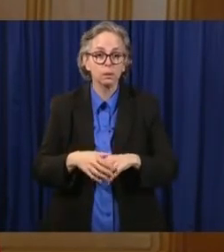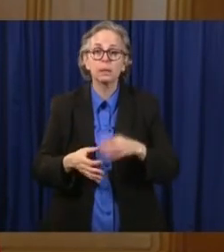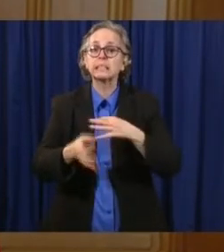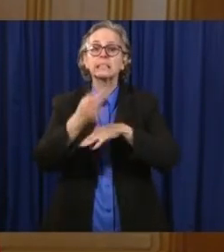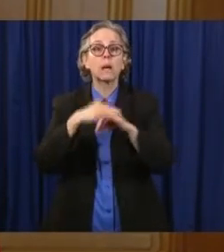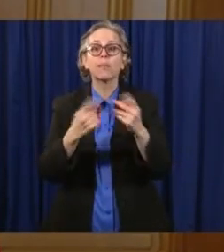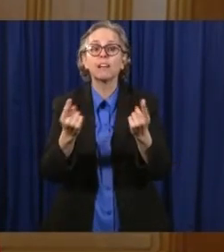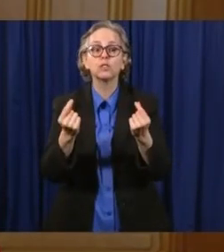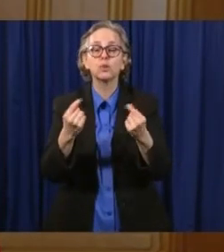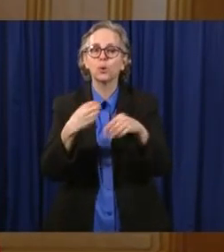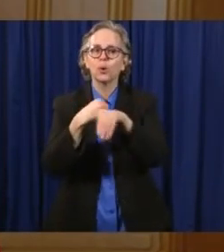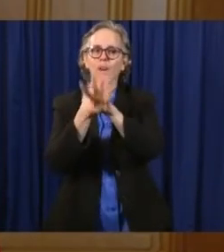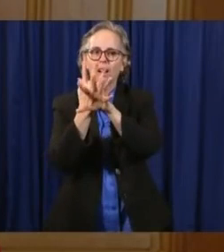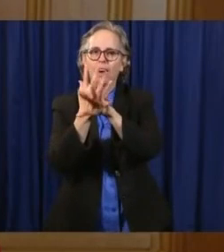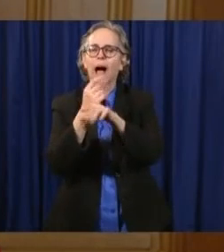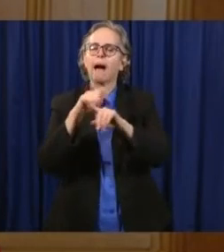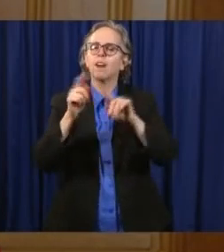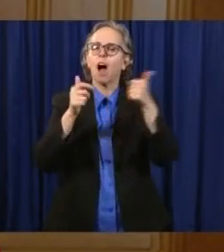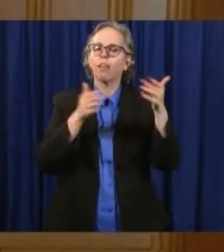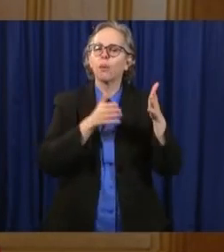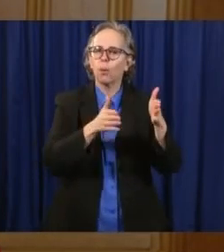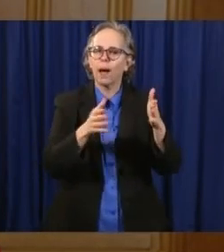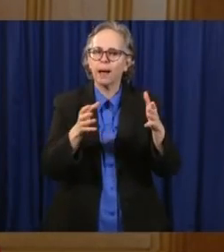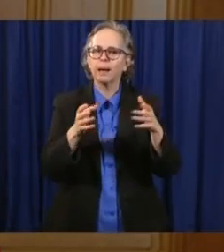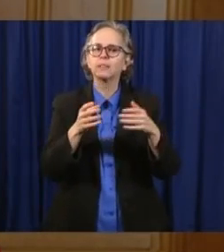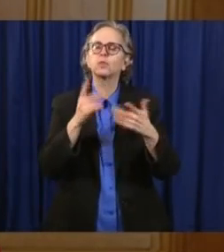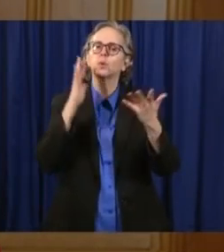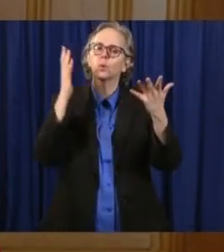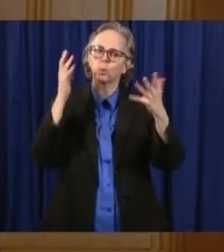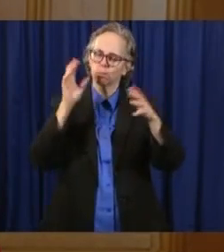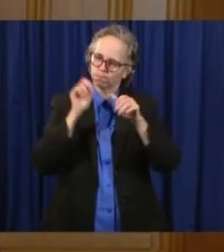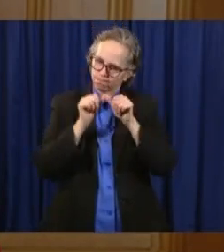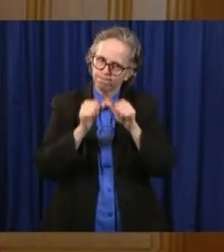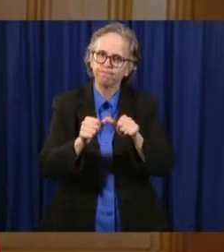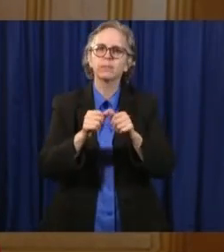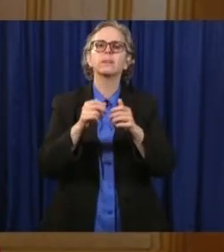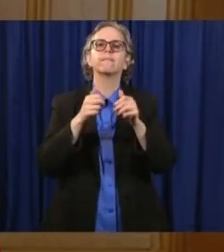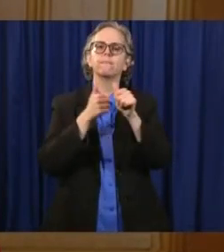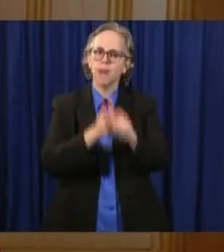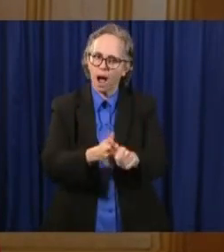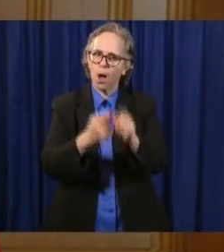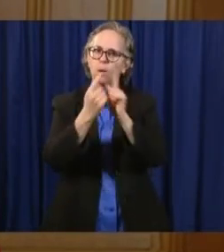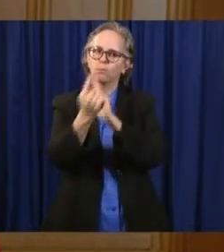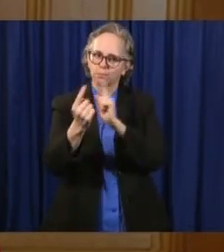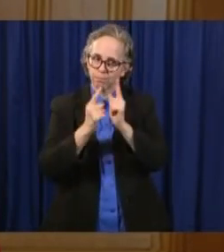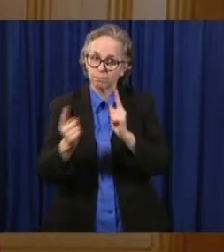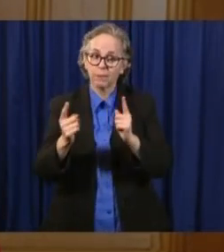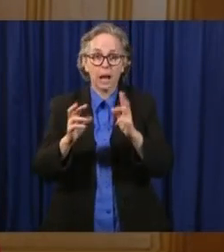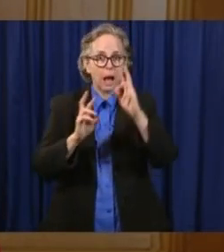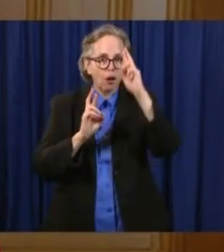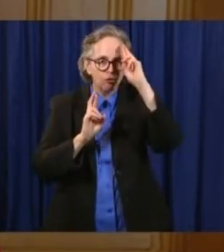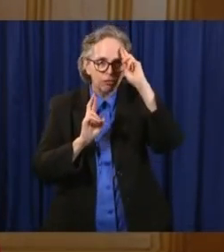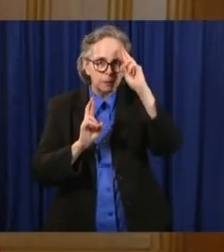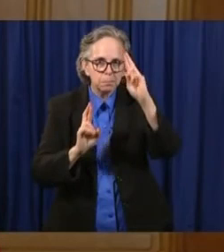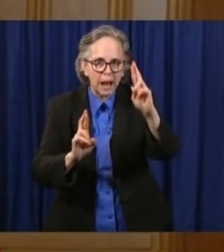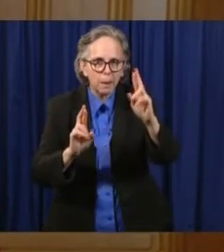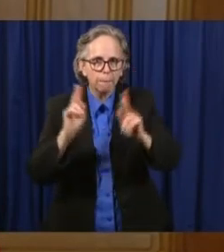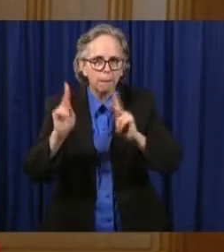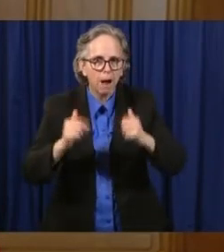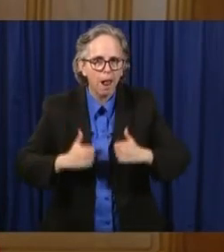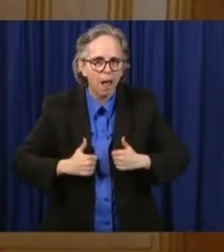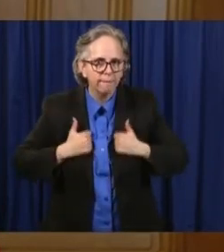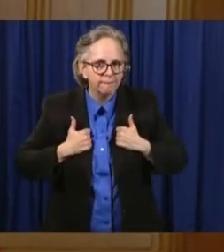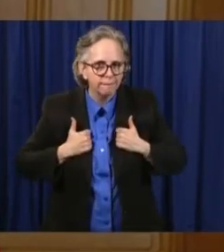consistent with good health and consistent with the respect for life and of their members of